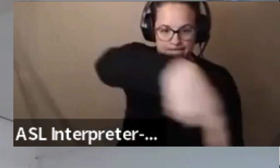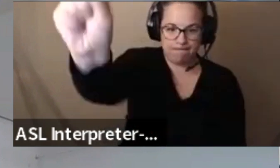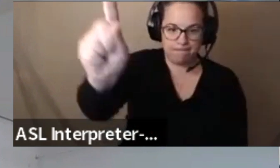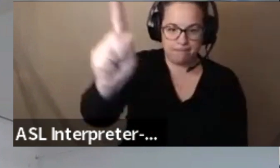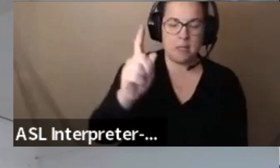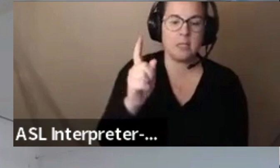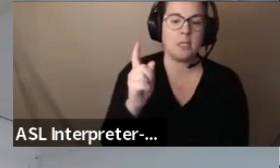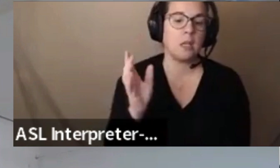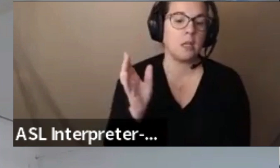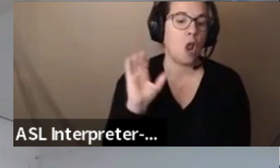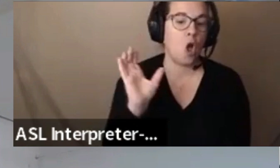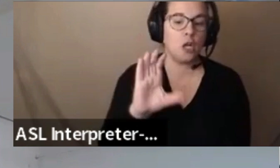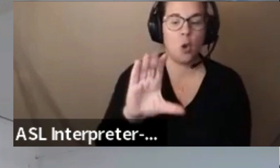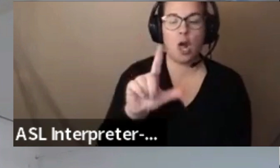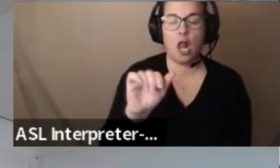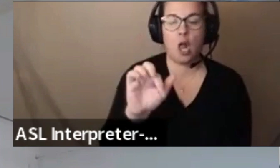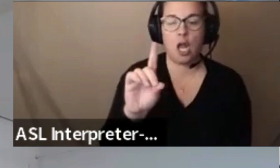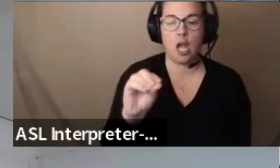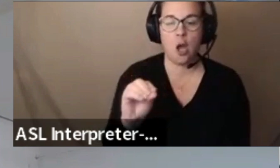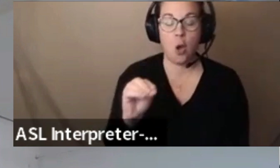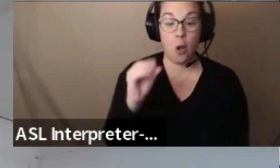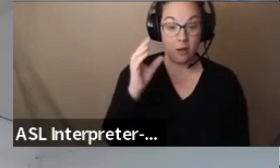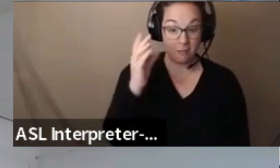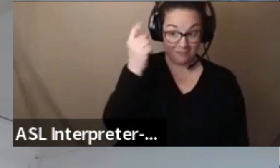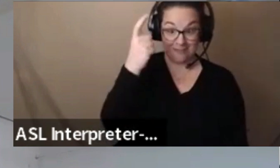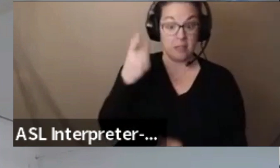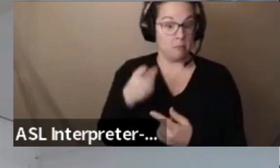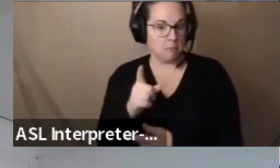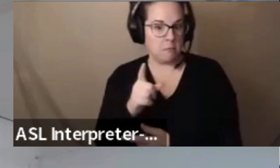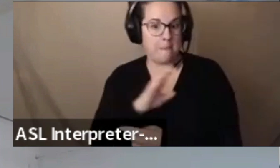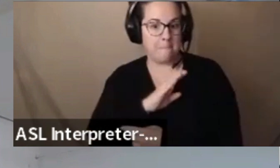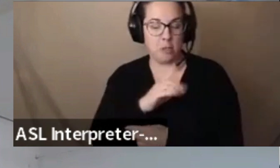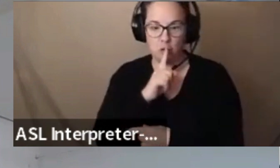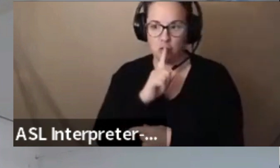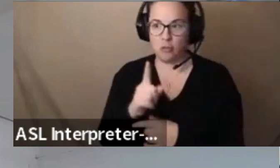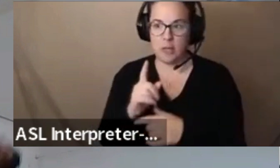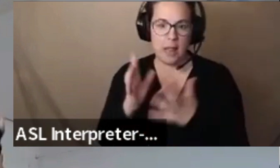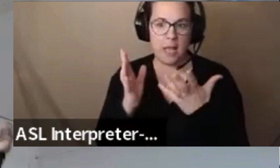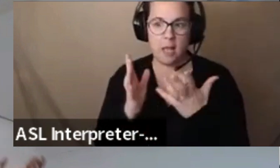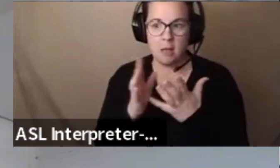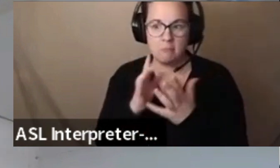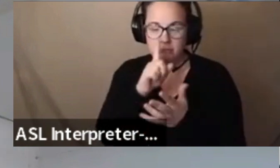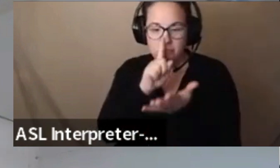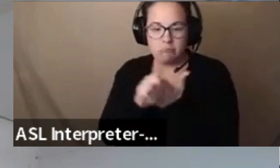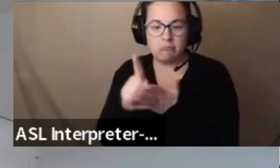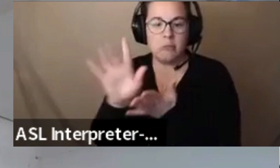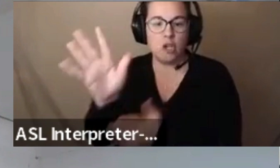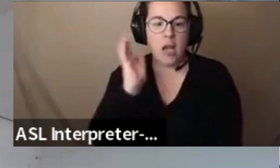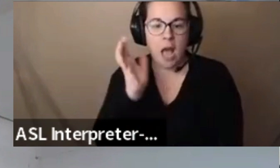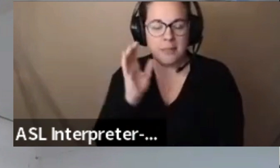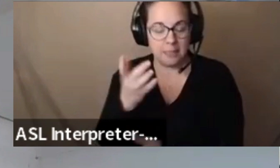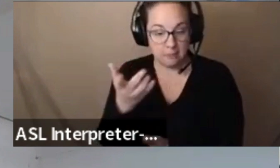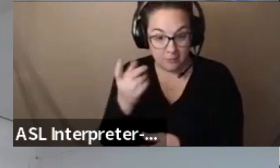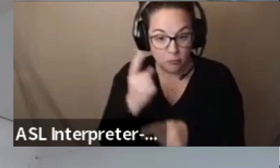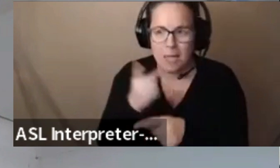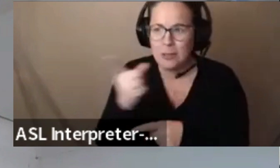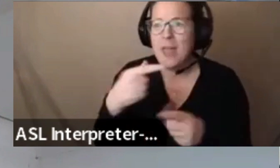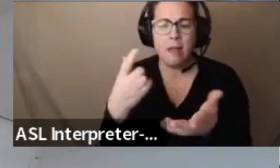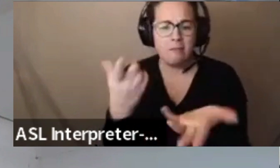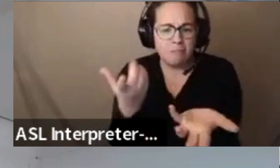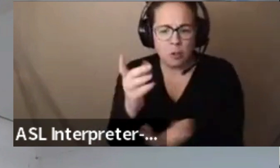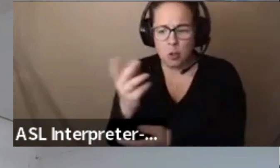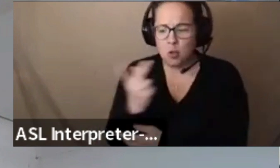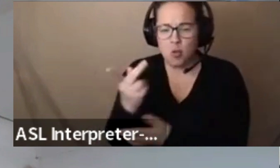with him. After he says, he asks her, "Have you slept in her bed lately?" And she says, "For the last year." And